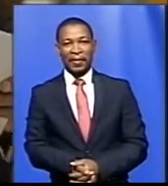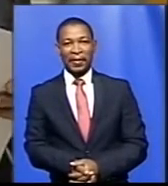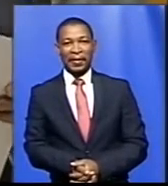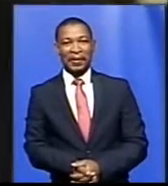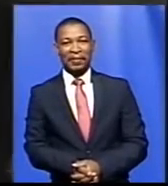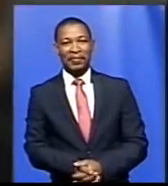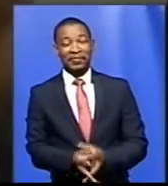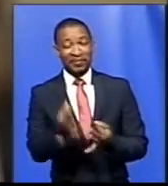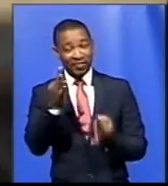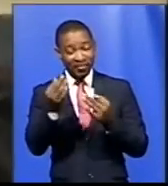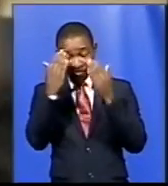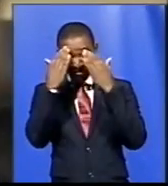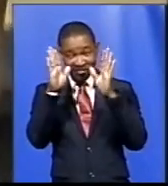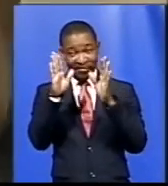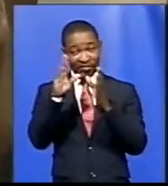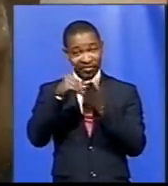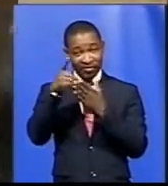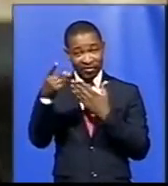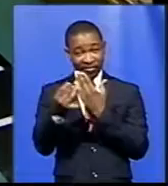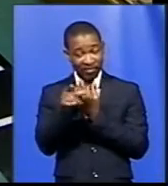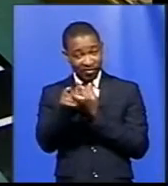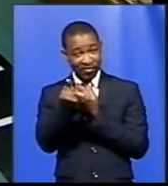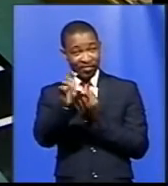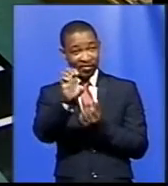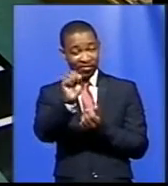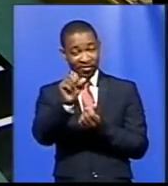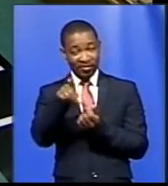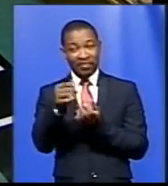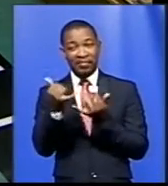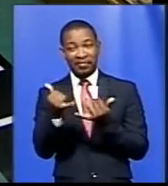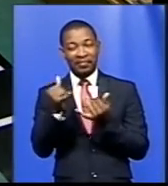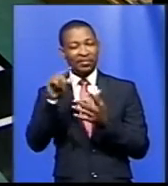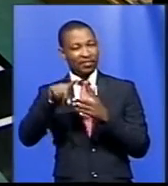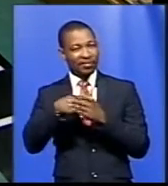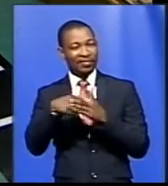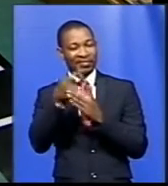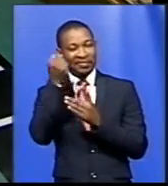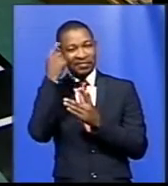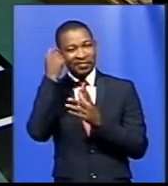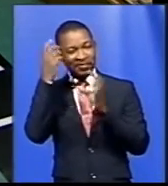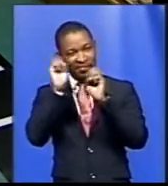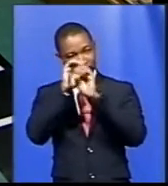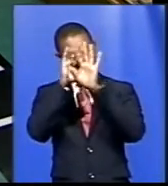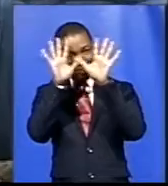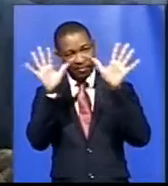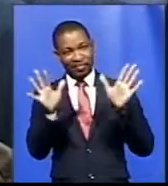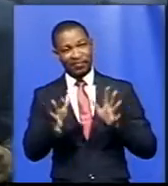If you didn't know the projects which fall under ESP, I think we are beginning to know what they